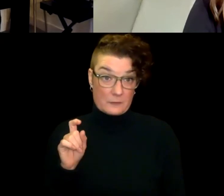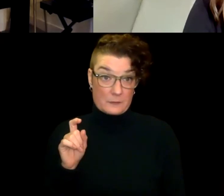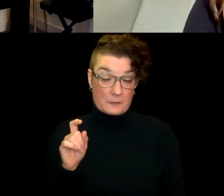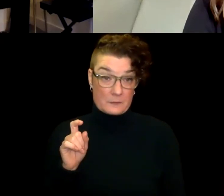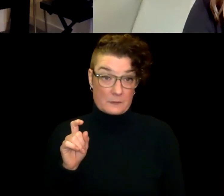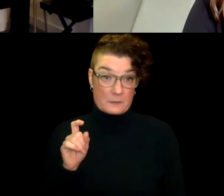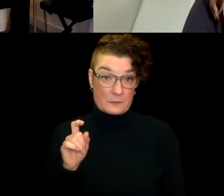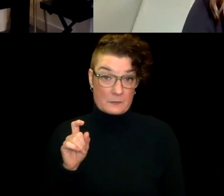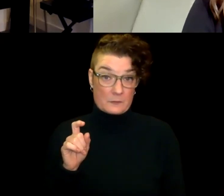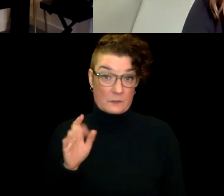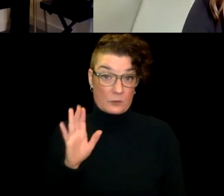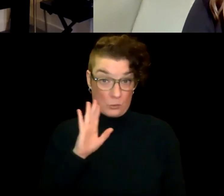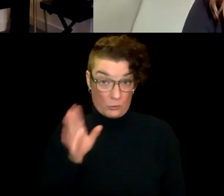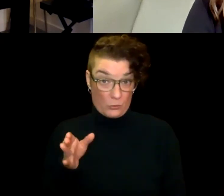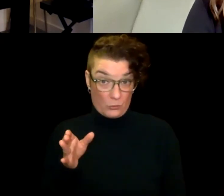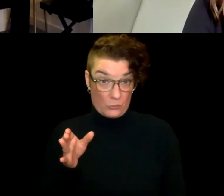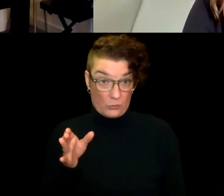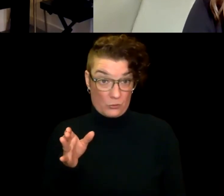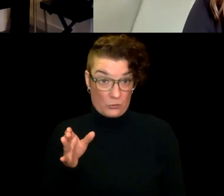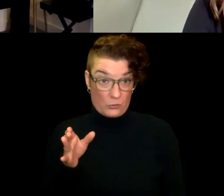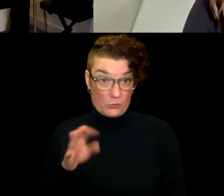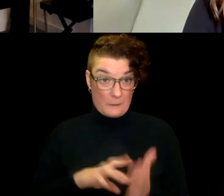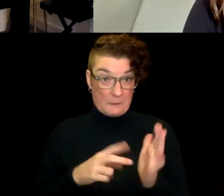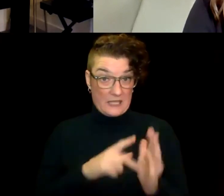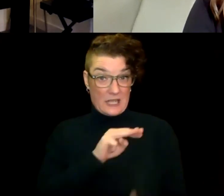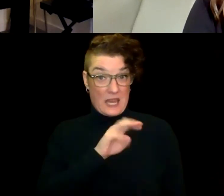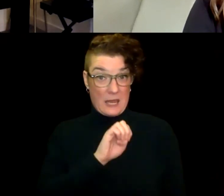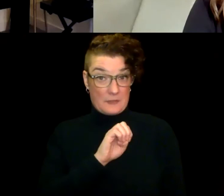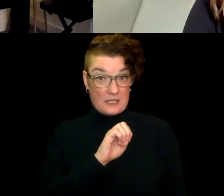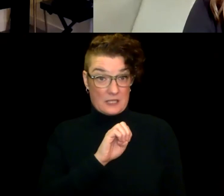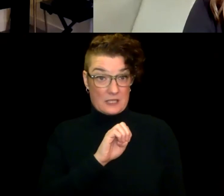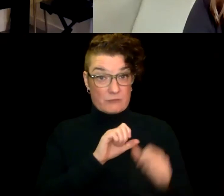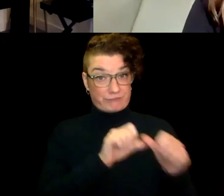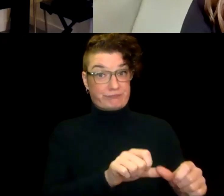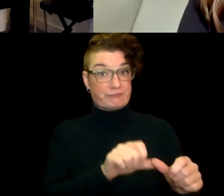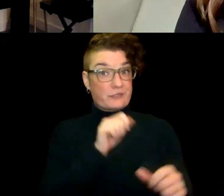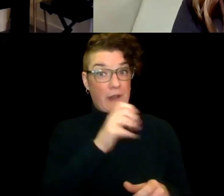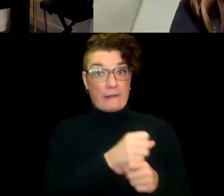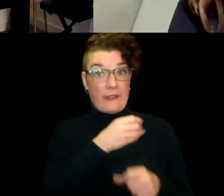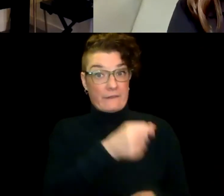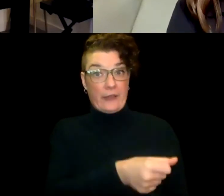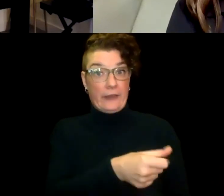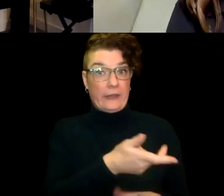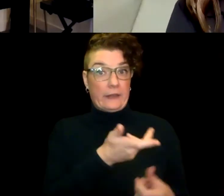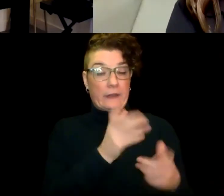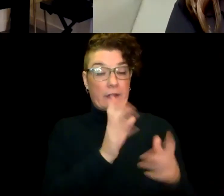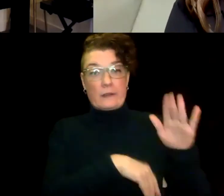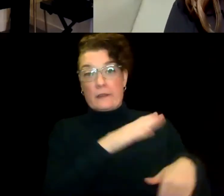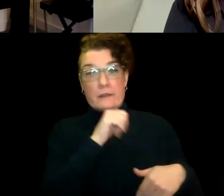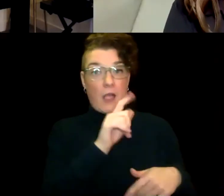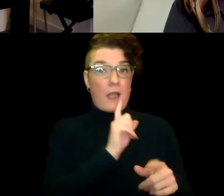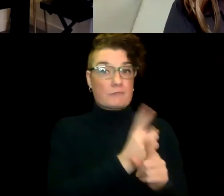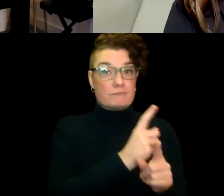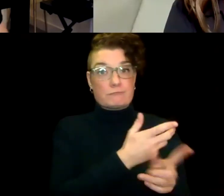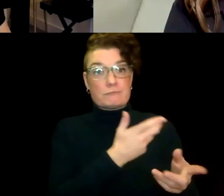actually have the results of keeping ME in its own like grossly underfunded, non-legit sort of pigeonhole. So I think